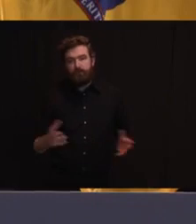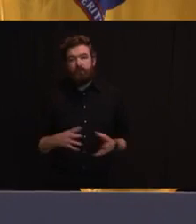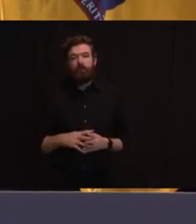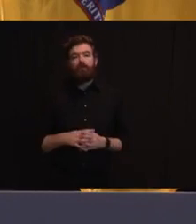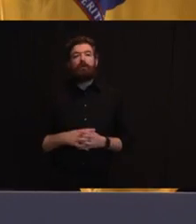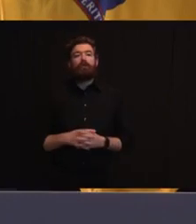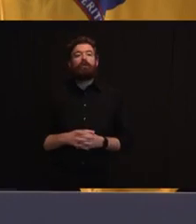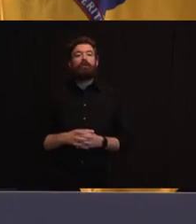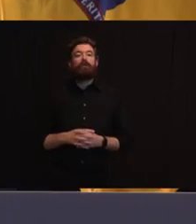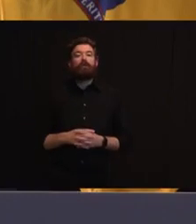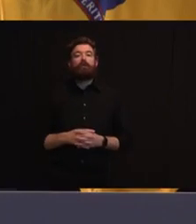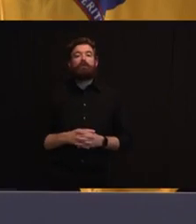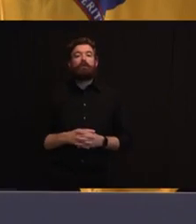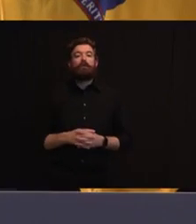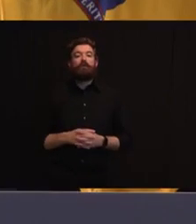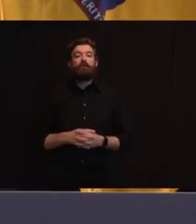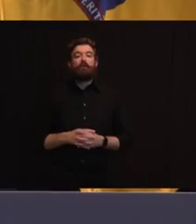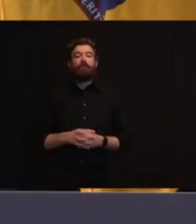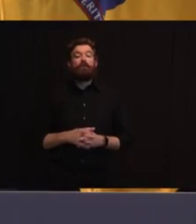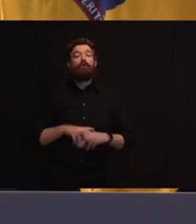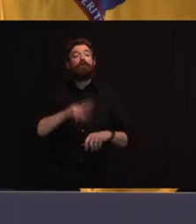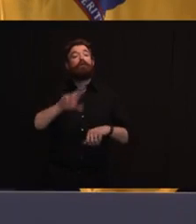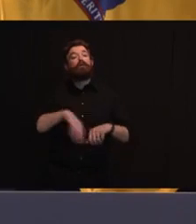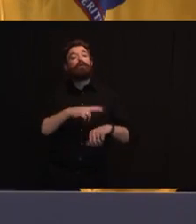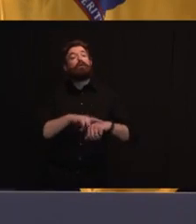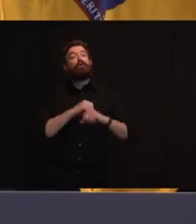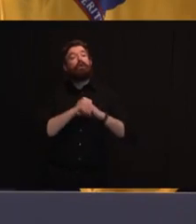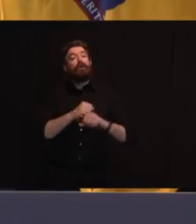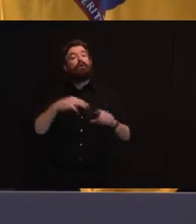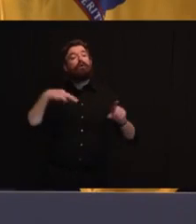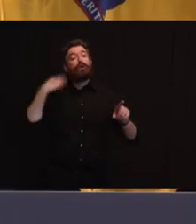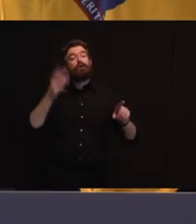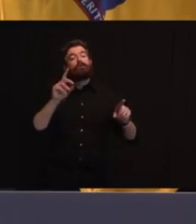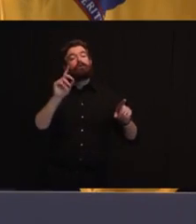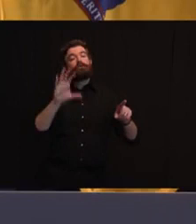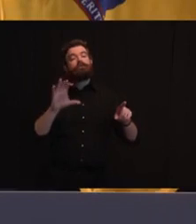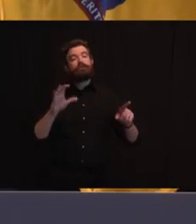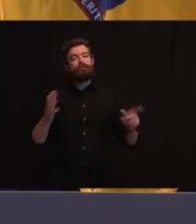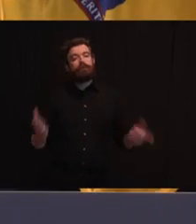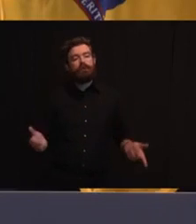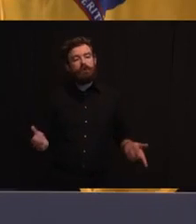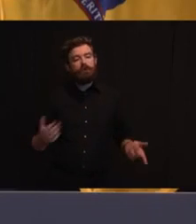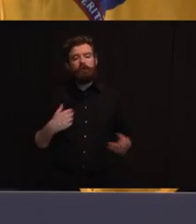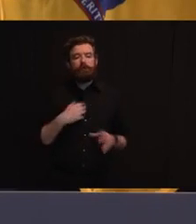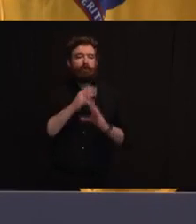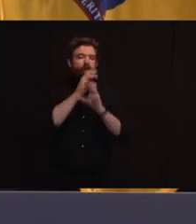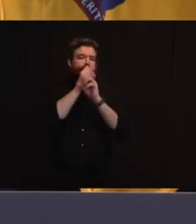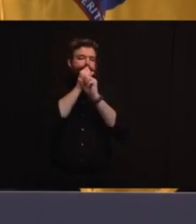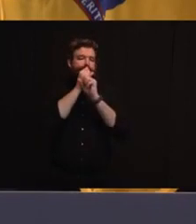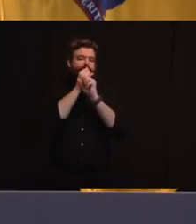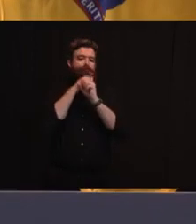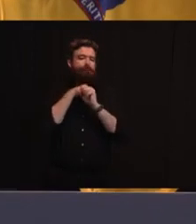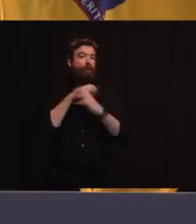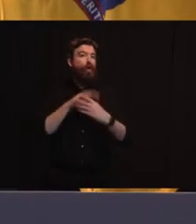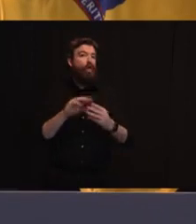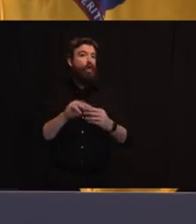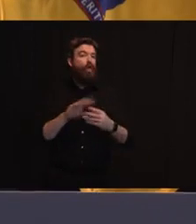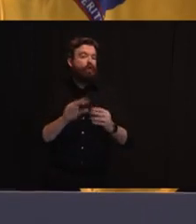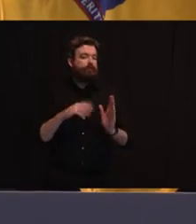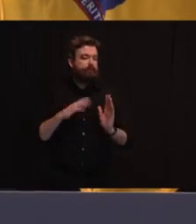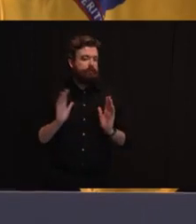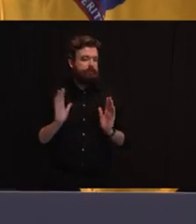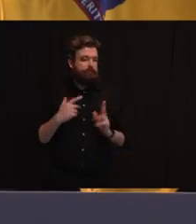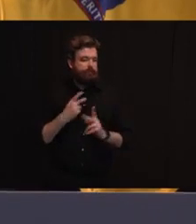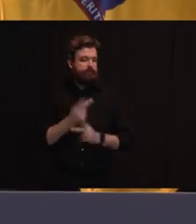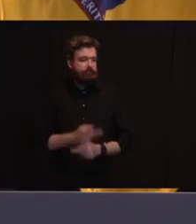the National Guard is obviously an element of the response that these folks have put together, and I think we'll leave it